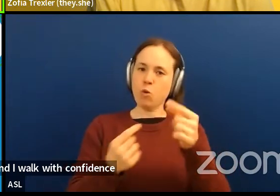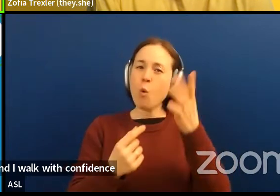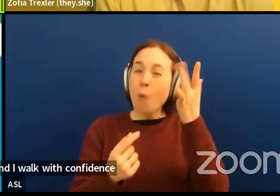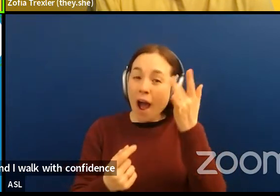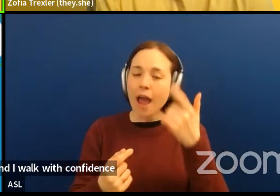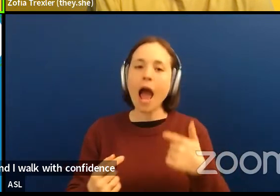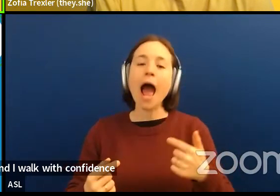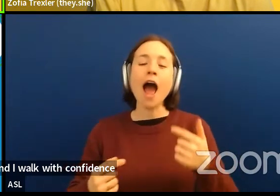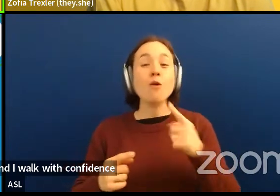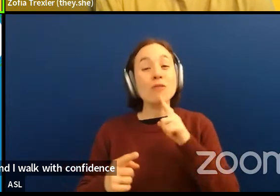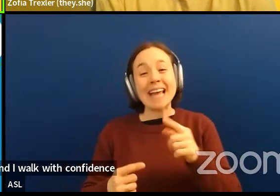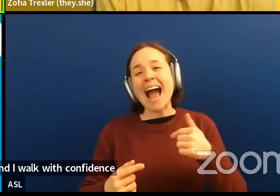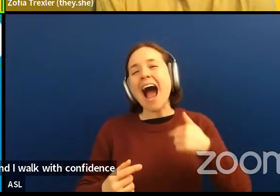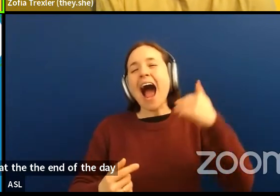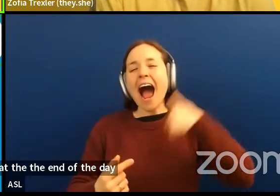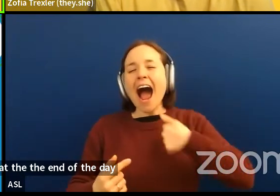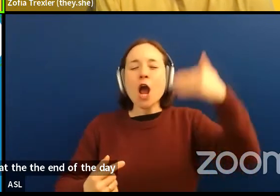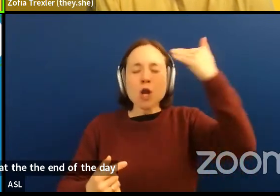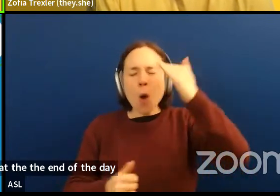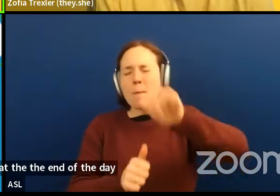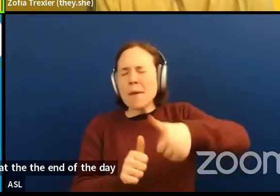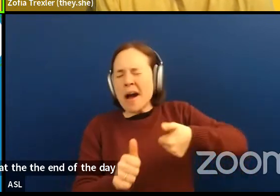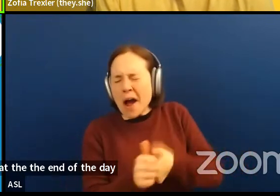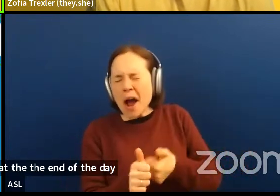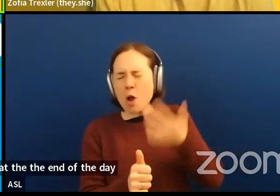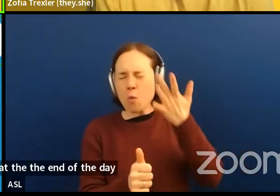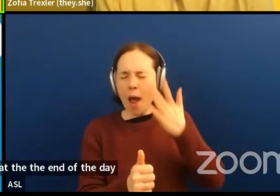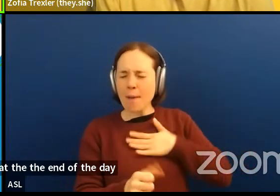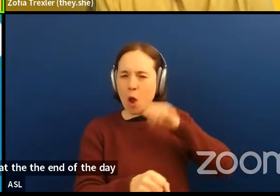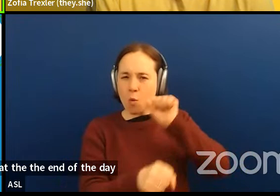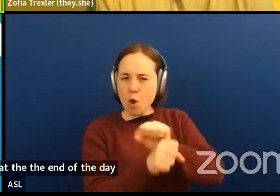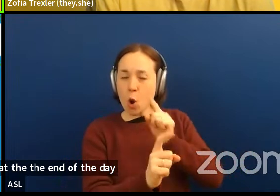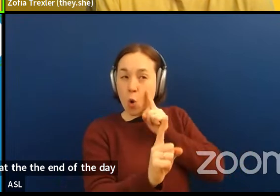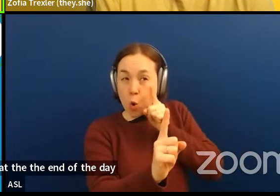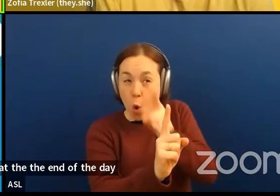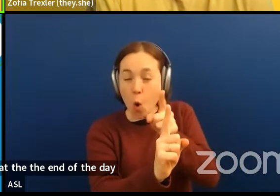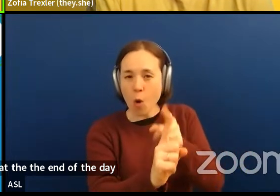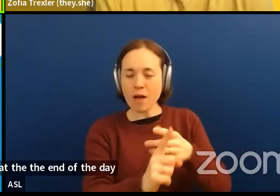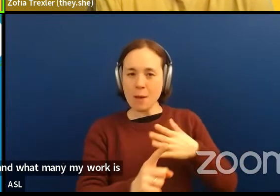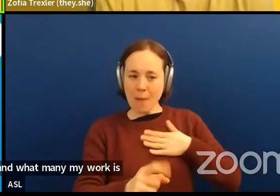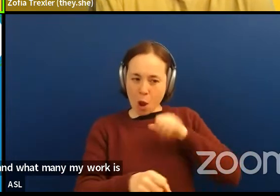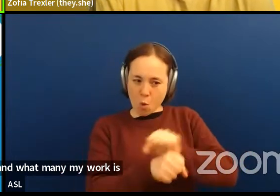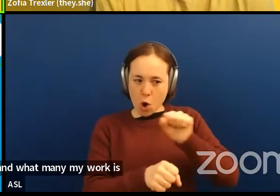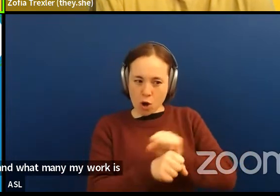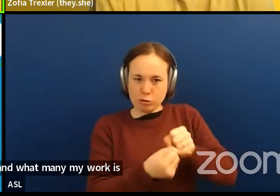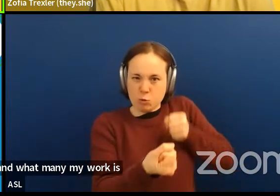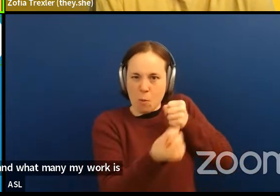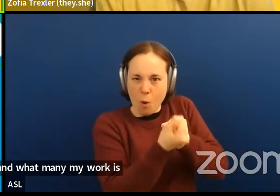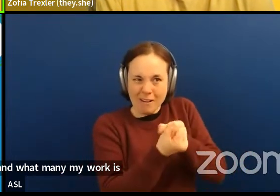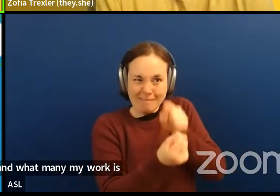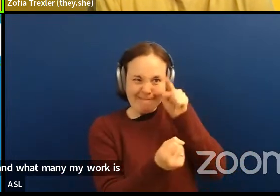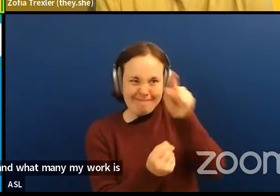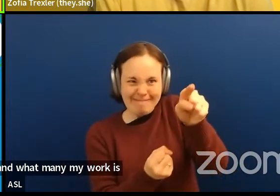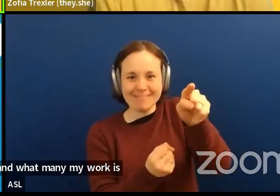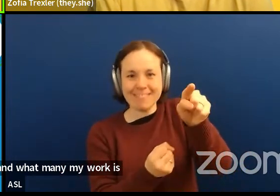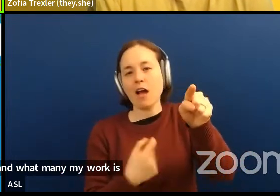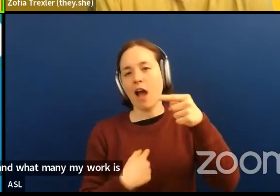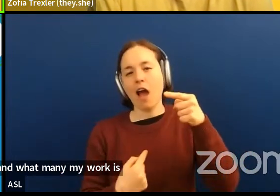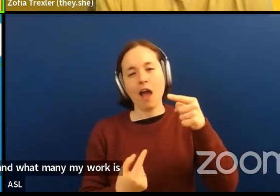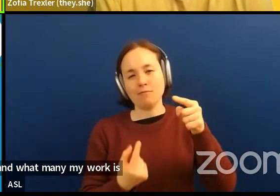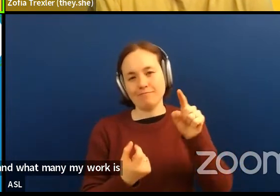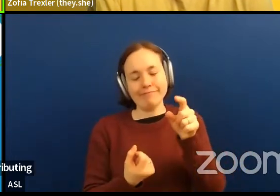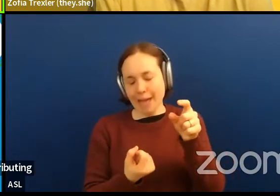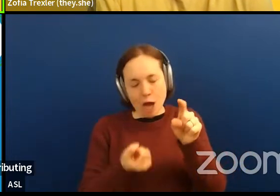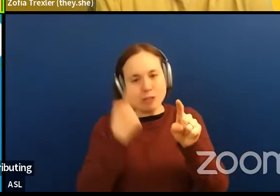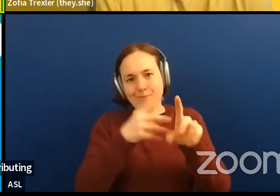I am doing and I know what my work is contributing to. And I truly